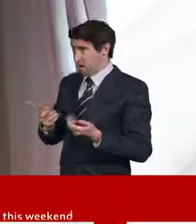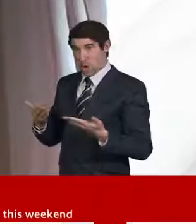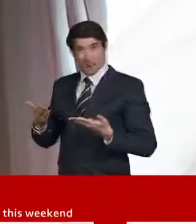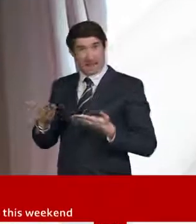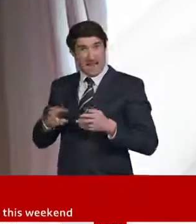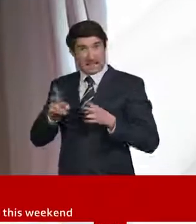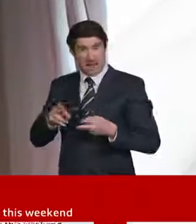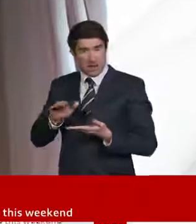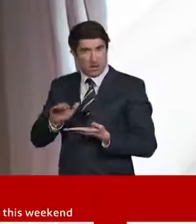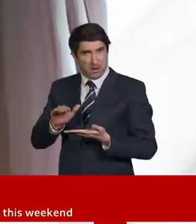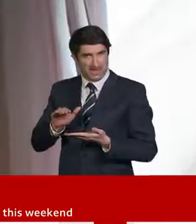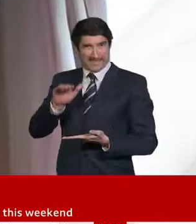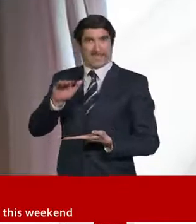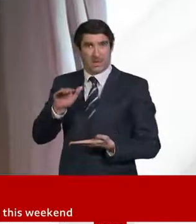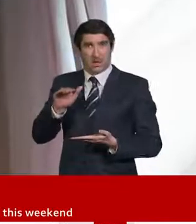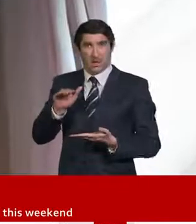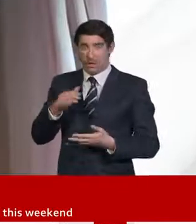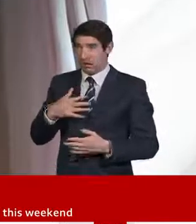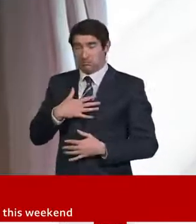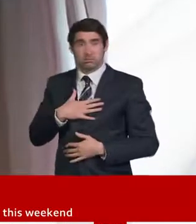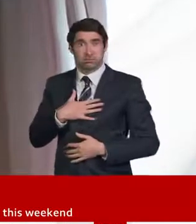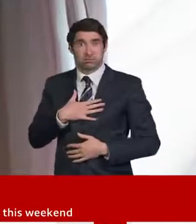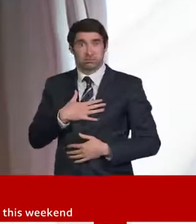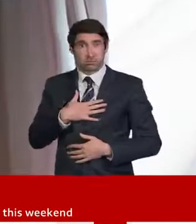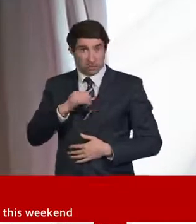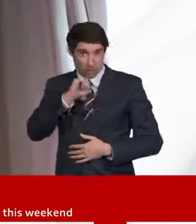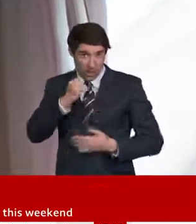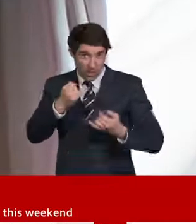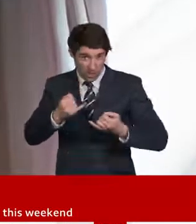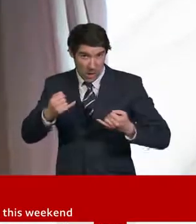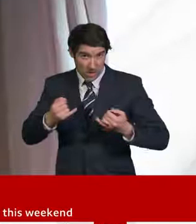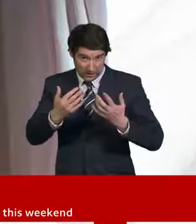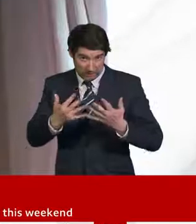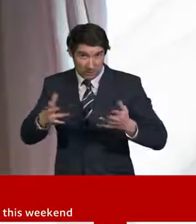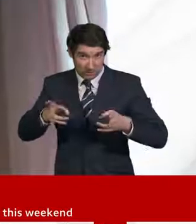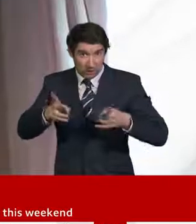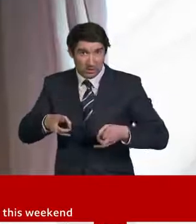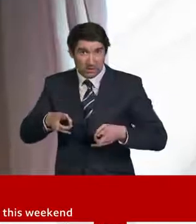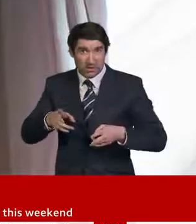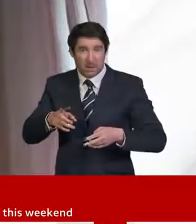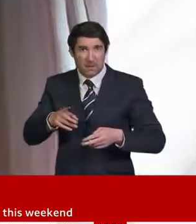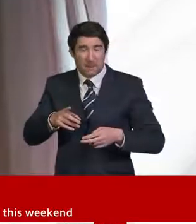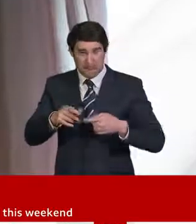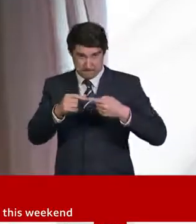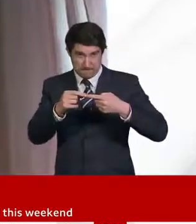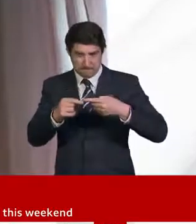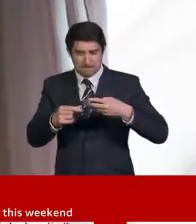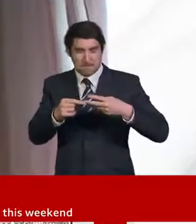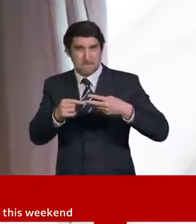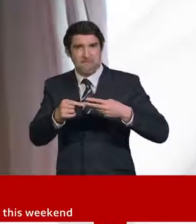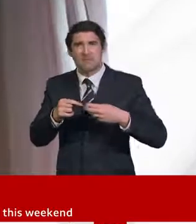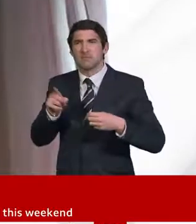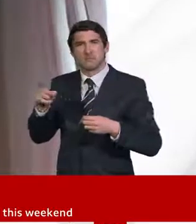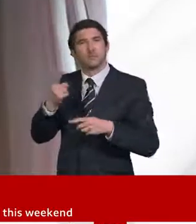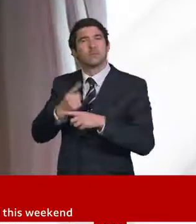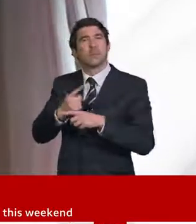much worse that death toll might get in the meantime? And on testing, you all seem to agree that we need more testing. You've said